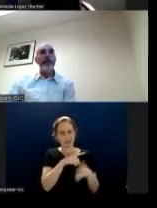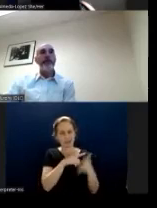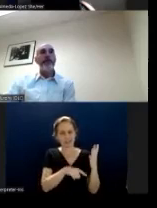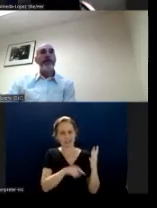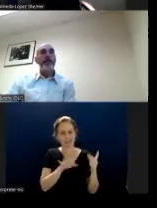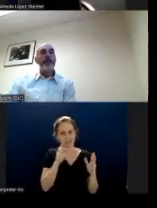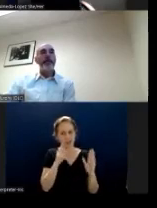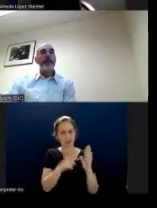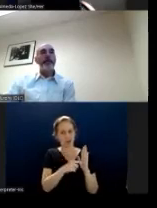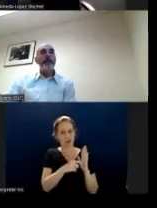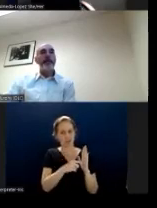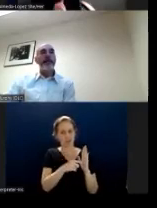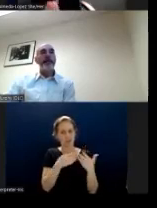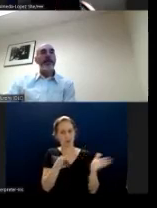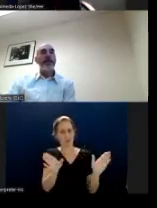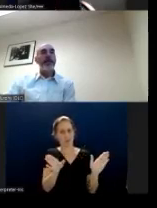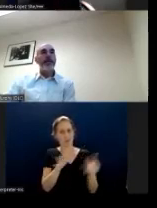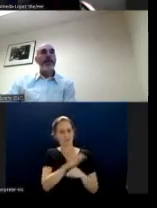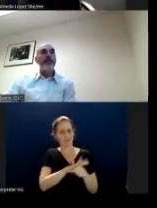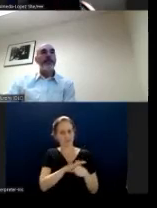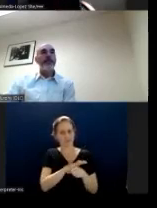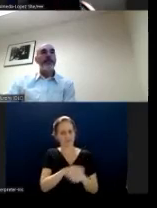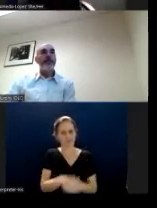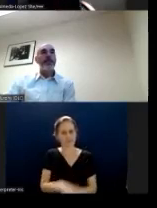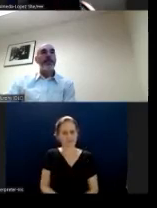that. Next slide, please.